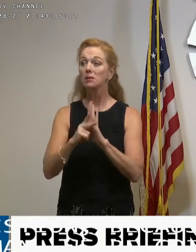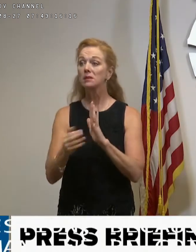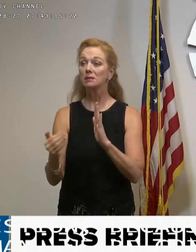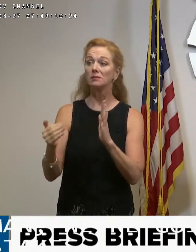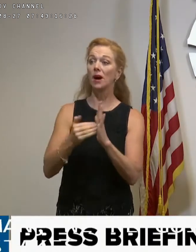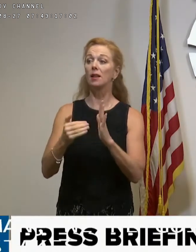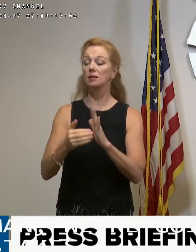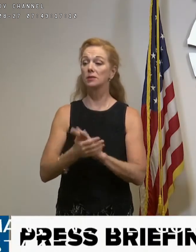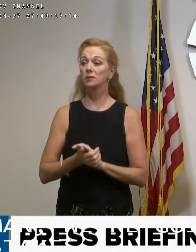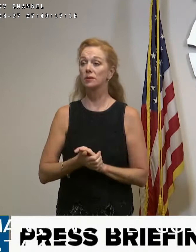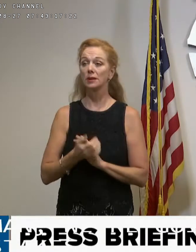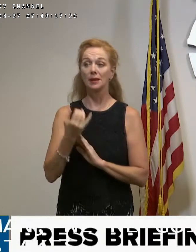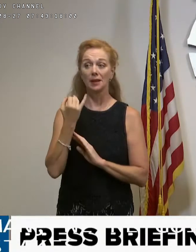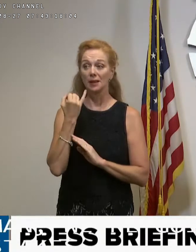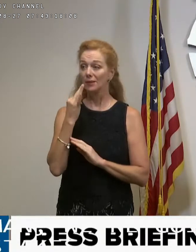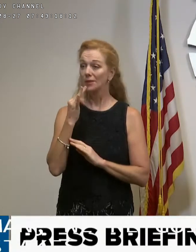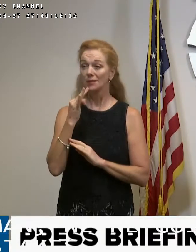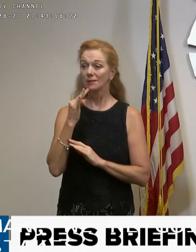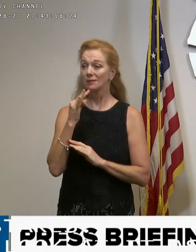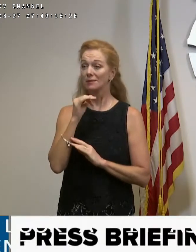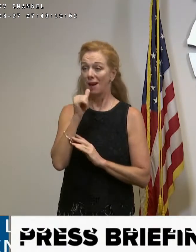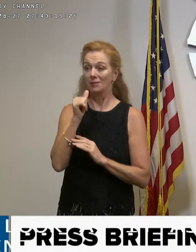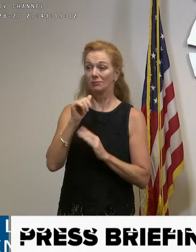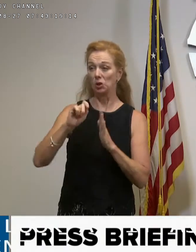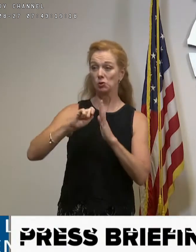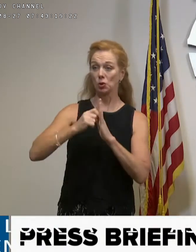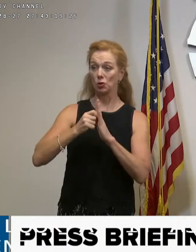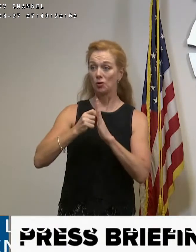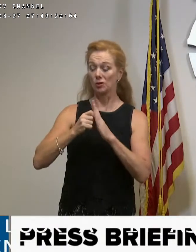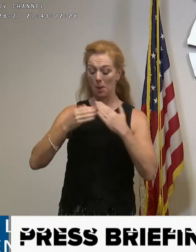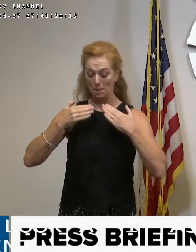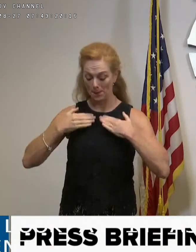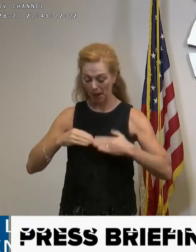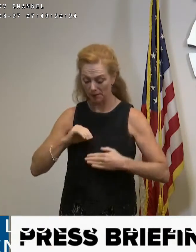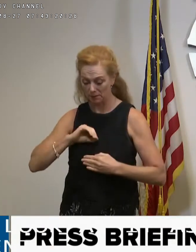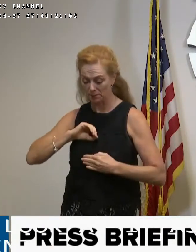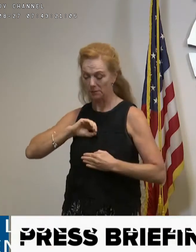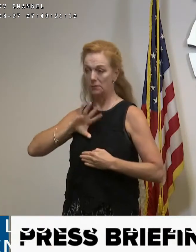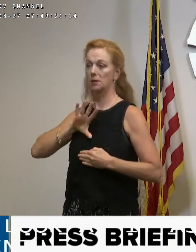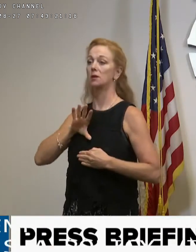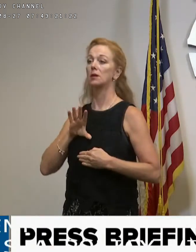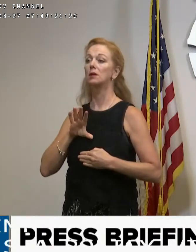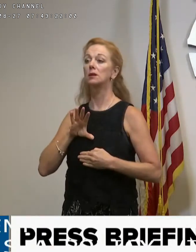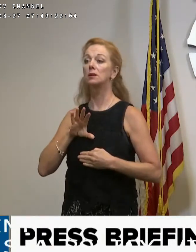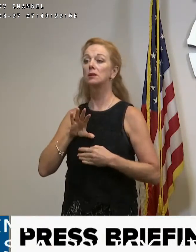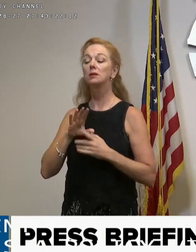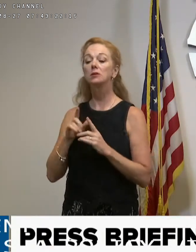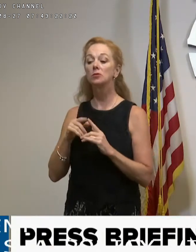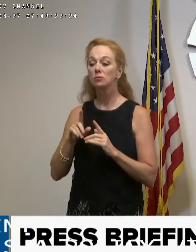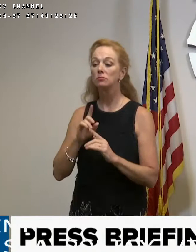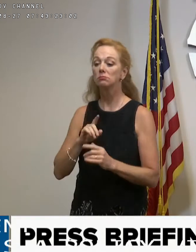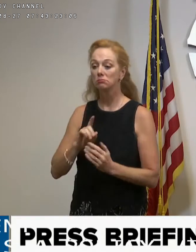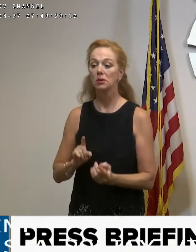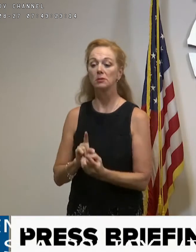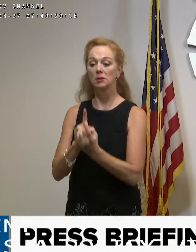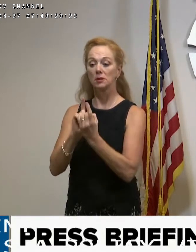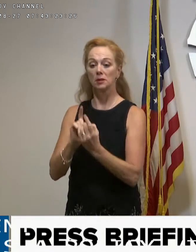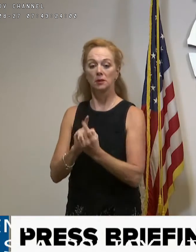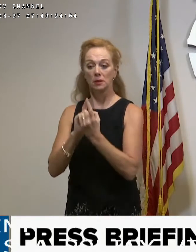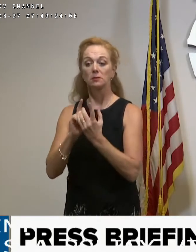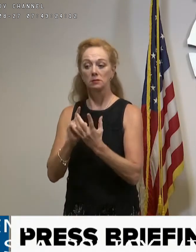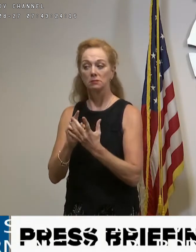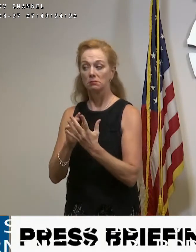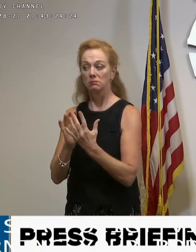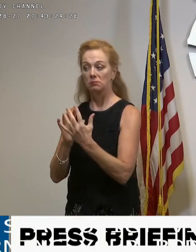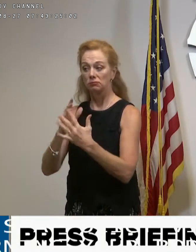policy violation for not turning your body-worn camera on already when you are answering calls for service and dealing with the